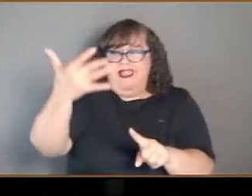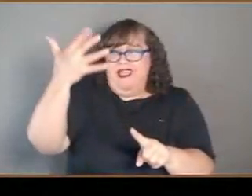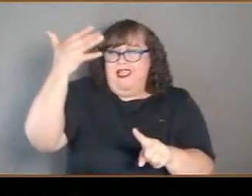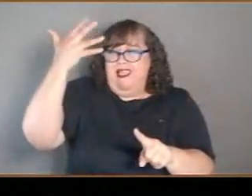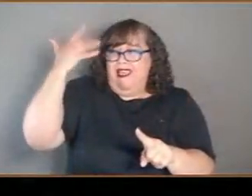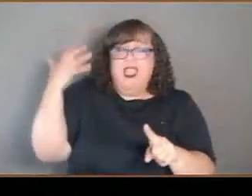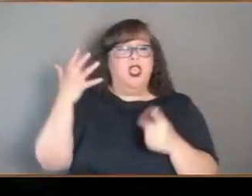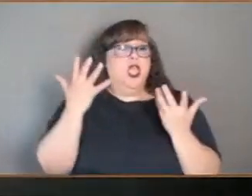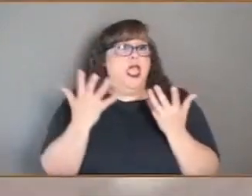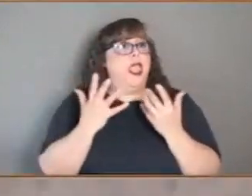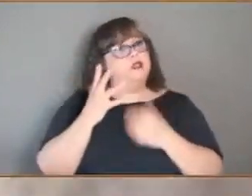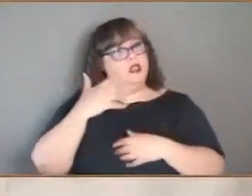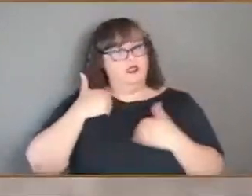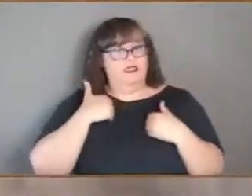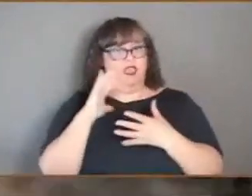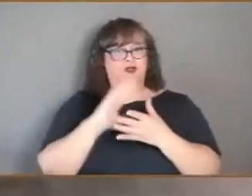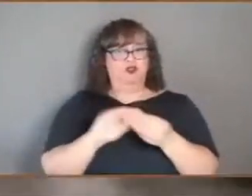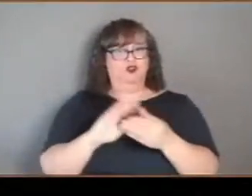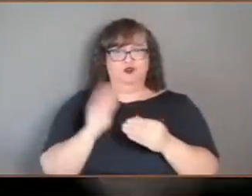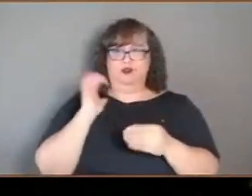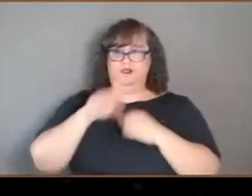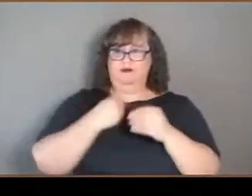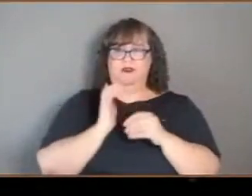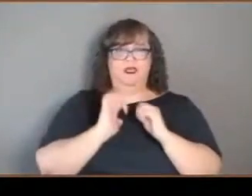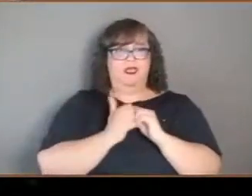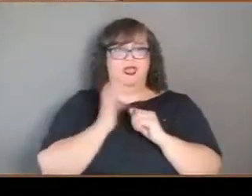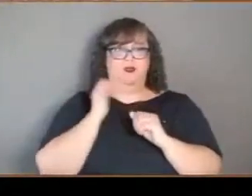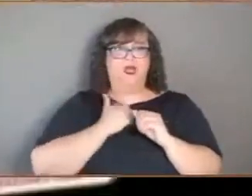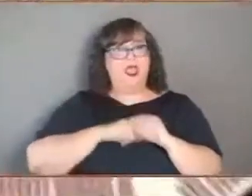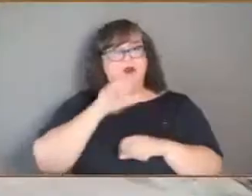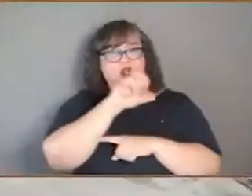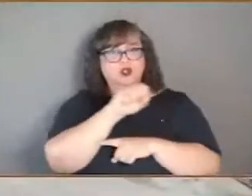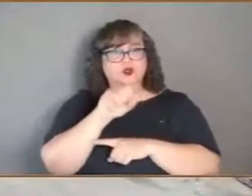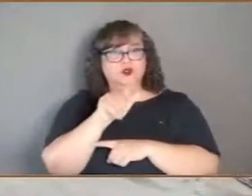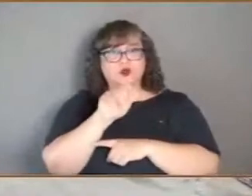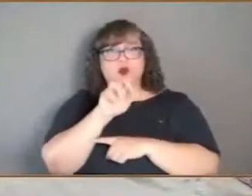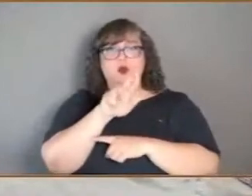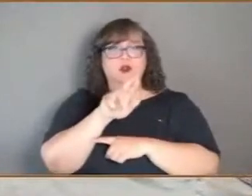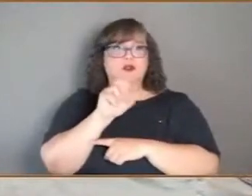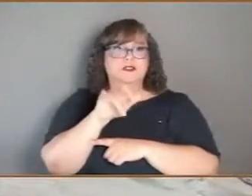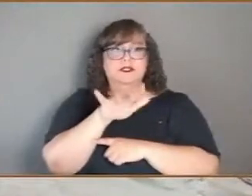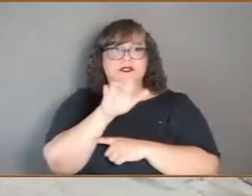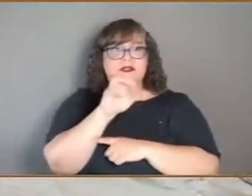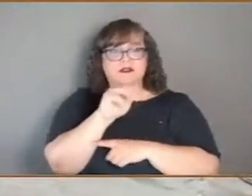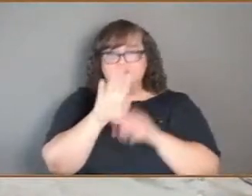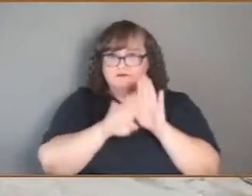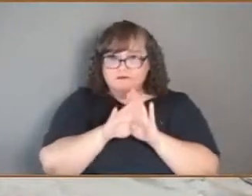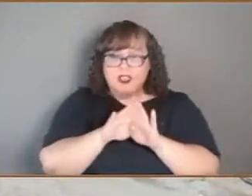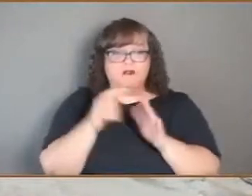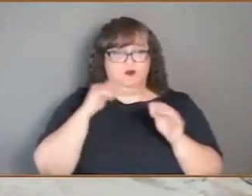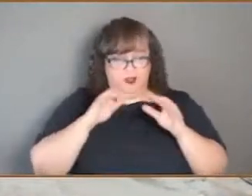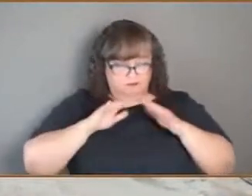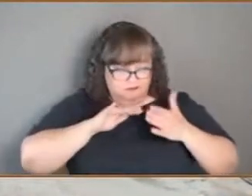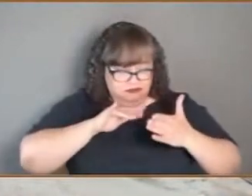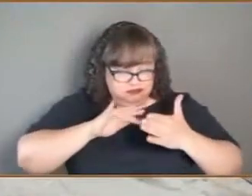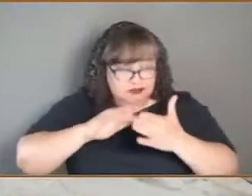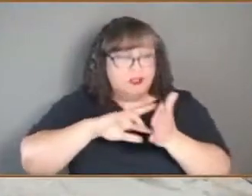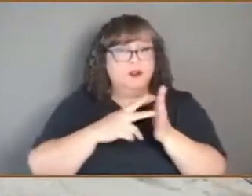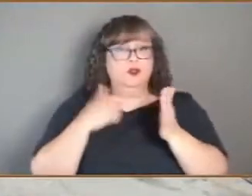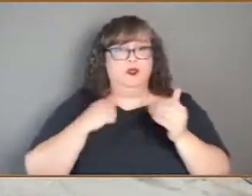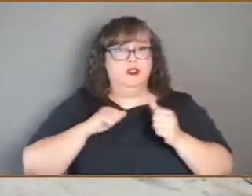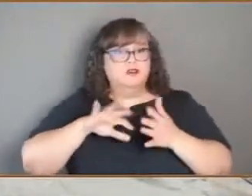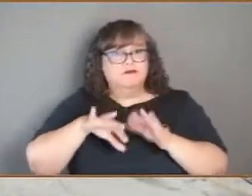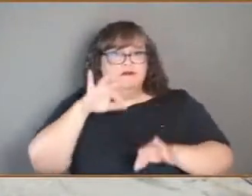And the more we study them, the more we can decipher how life came to be. And Trojan asteroids are particularly